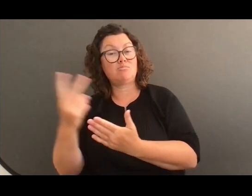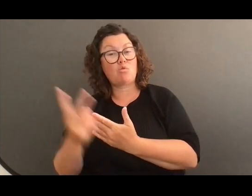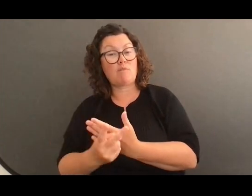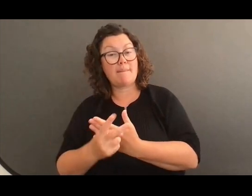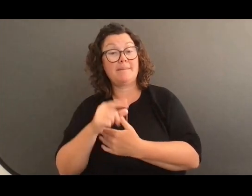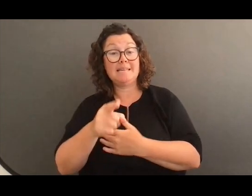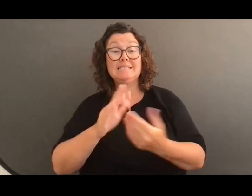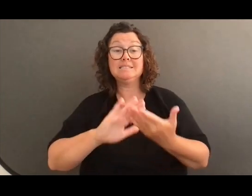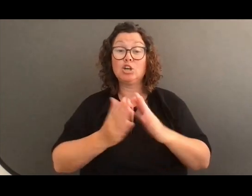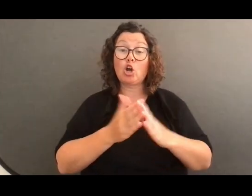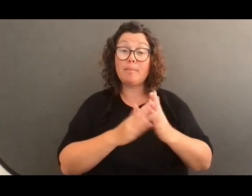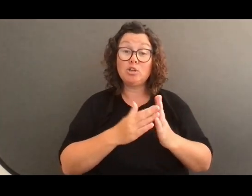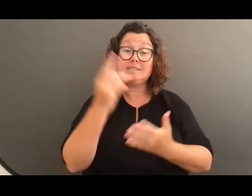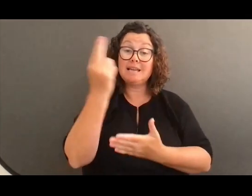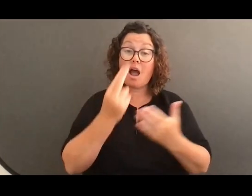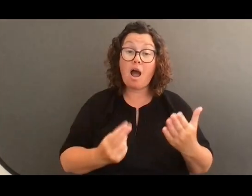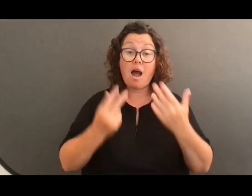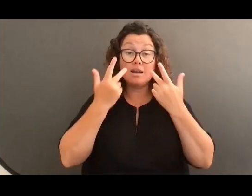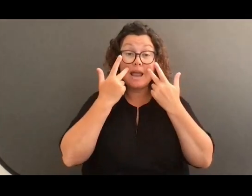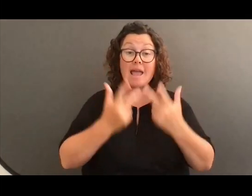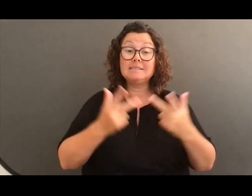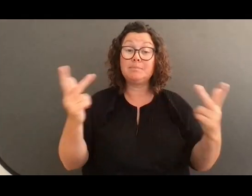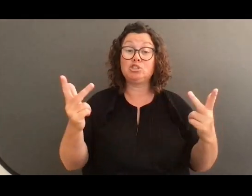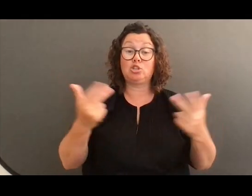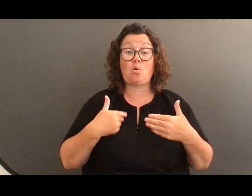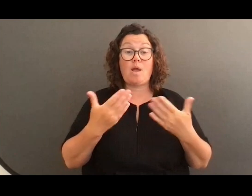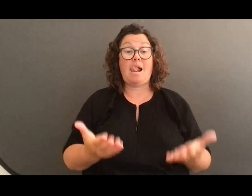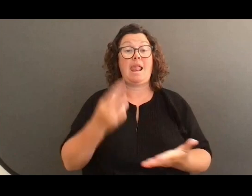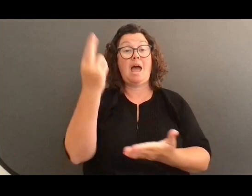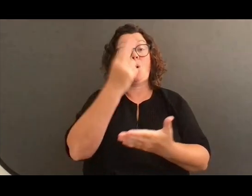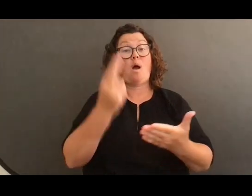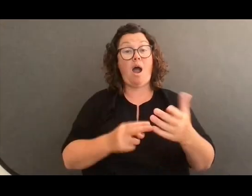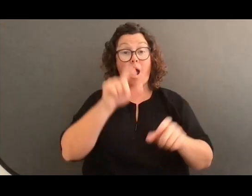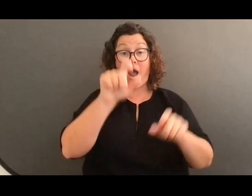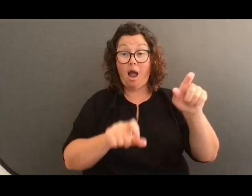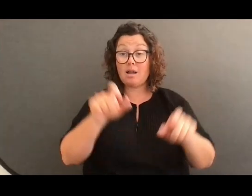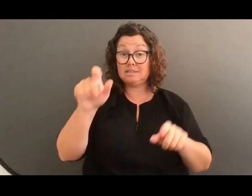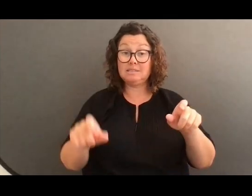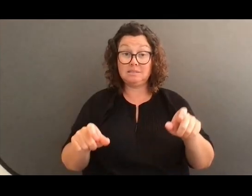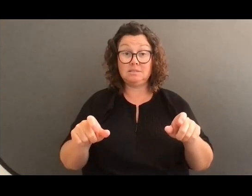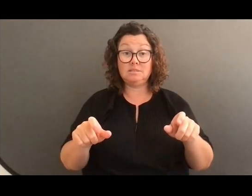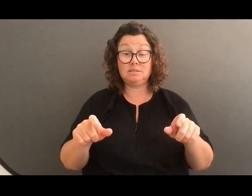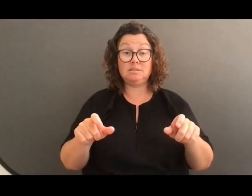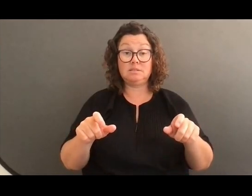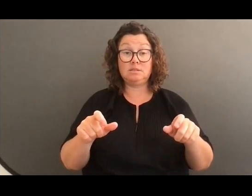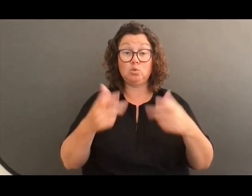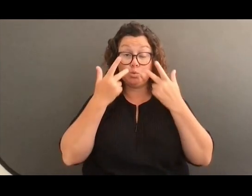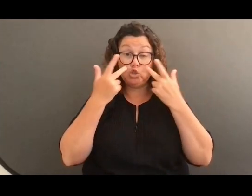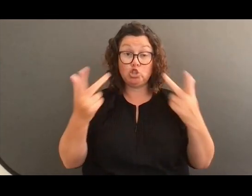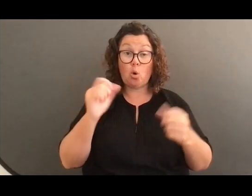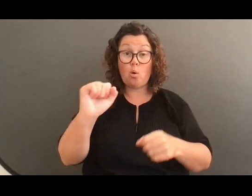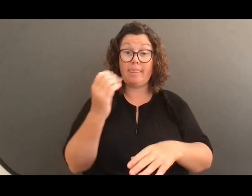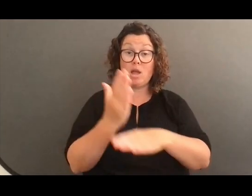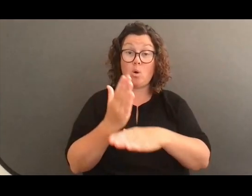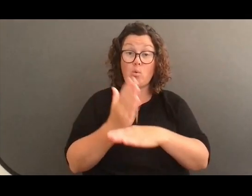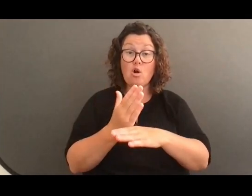in that we allow artists to enter the exhibition, but we also have a community section. So recognised artists who've had an exhibition